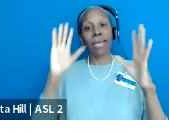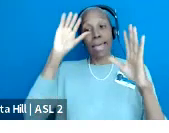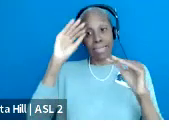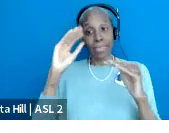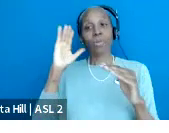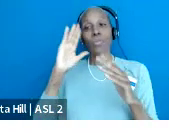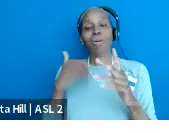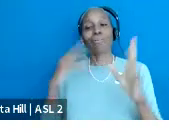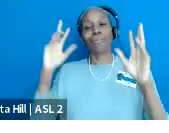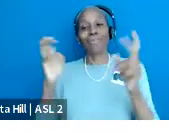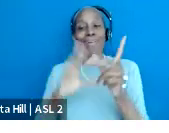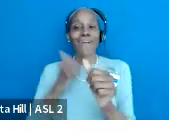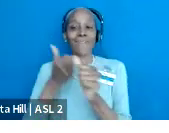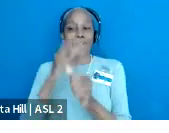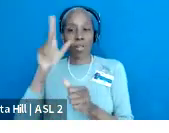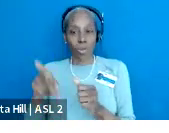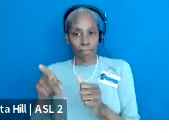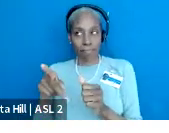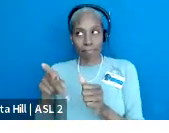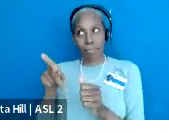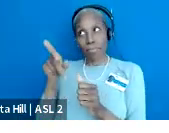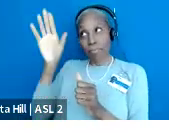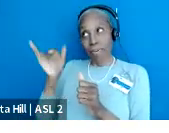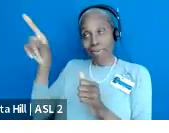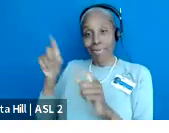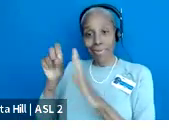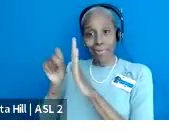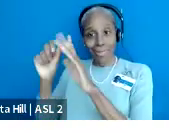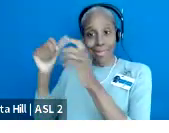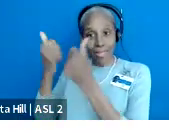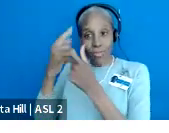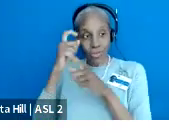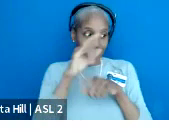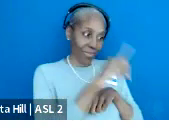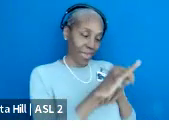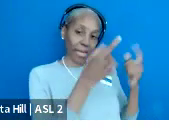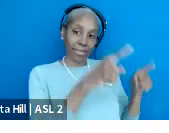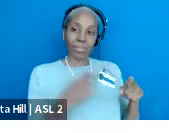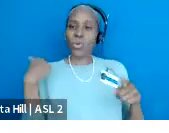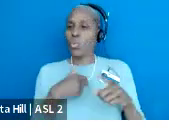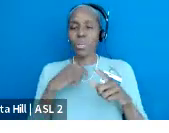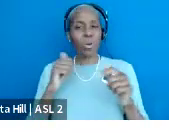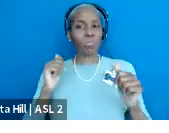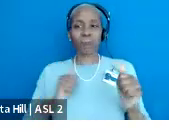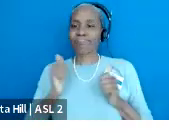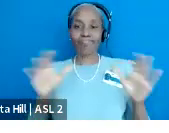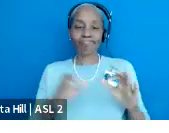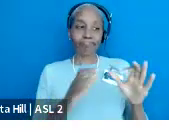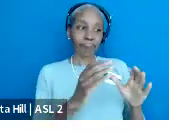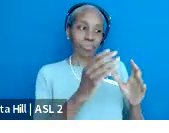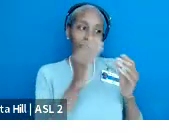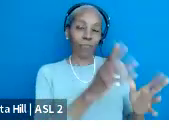there's follow-up by the state agency regarding the incident. But I don't think that's something we proactively notify